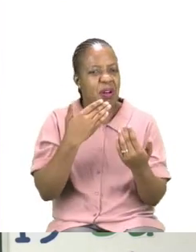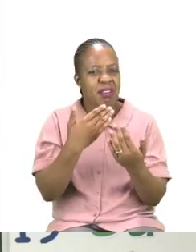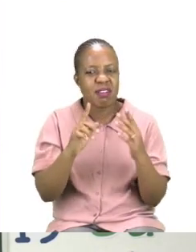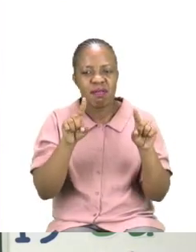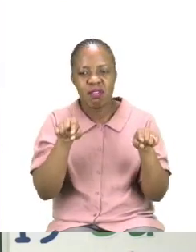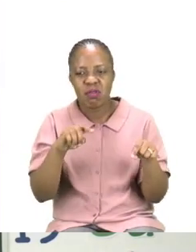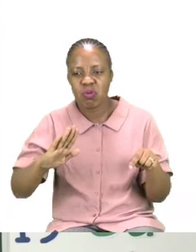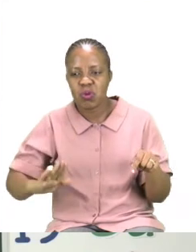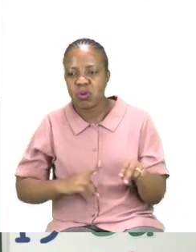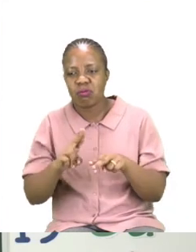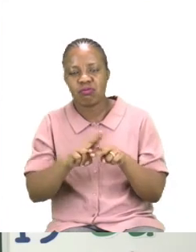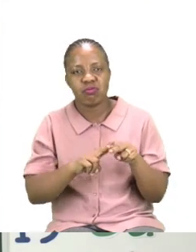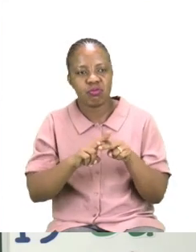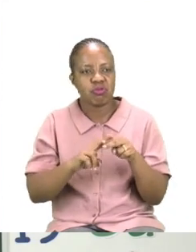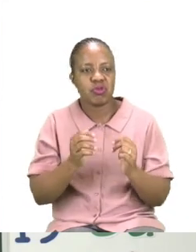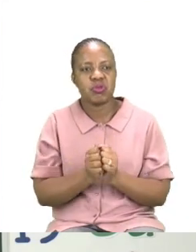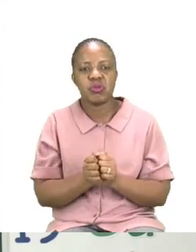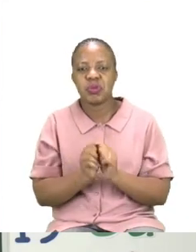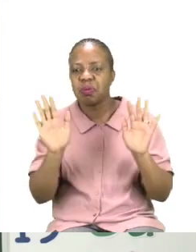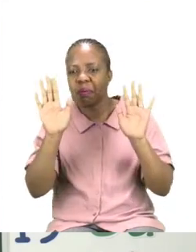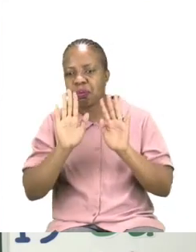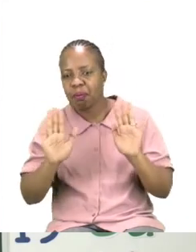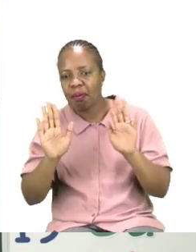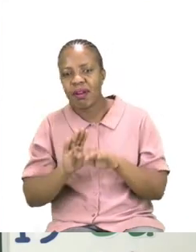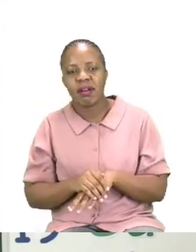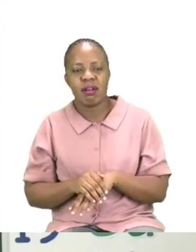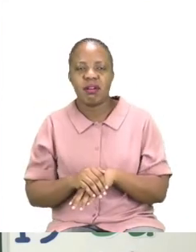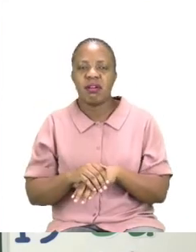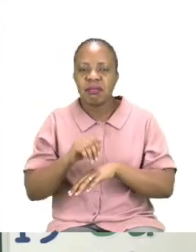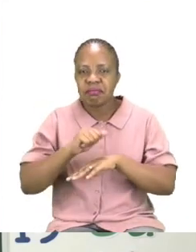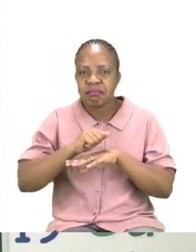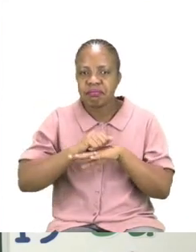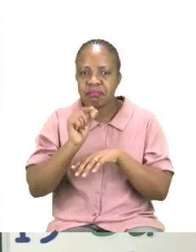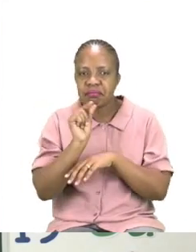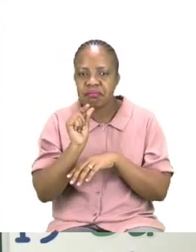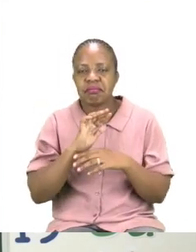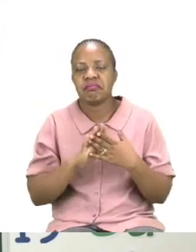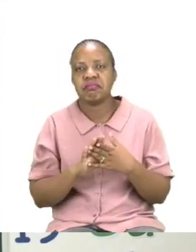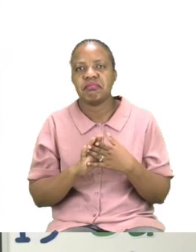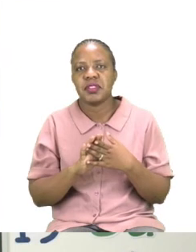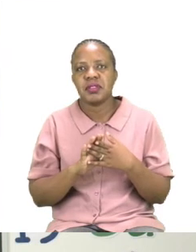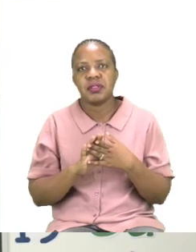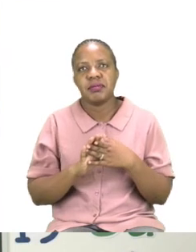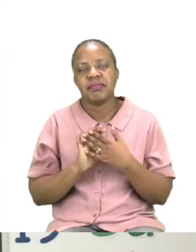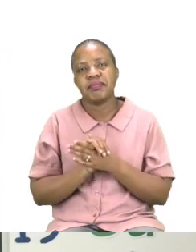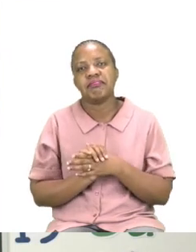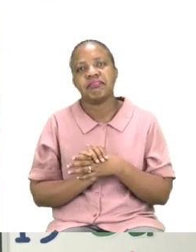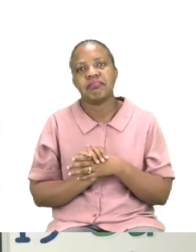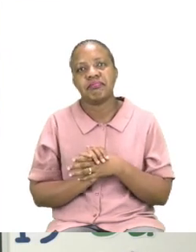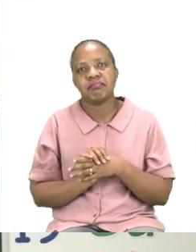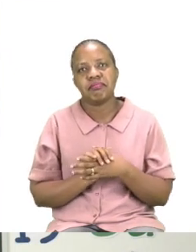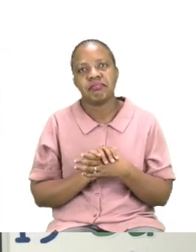counters. So we know that we have 3, and we need to move on to the next one. So I am going to have